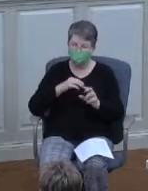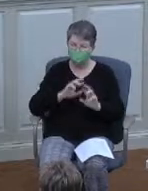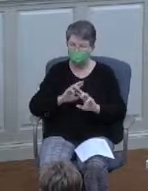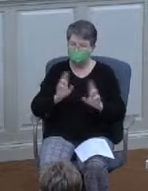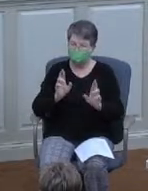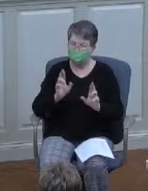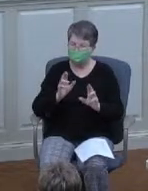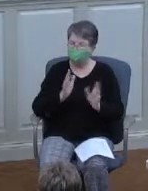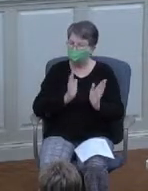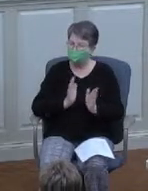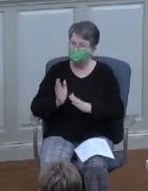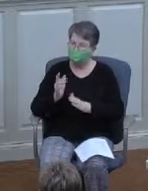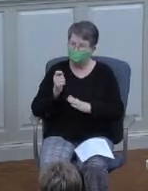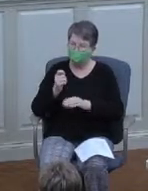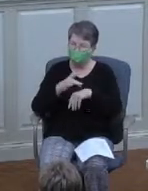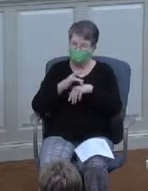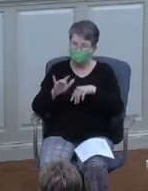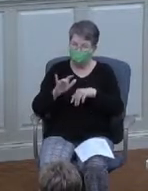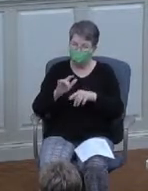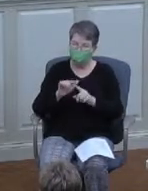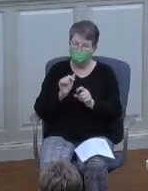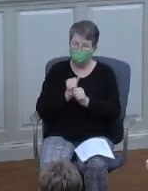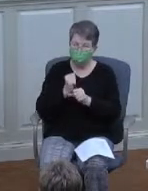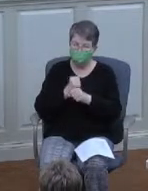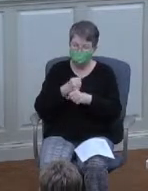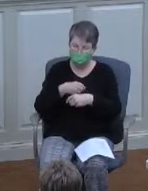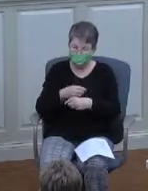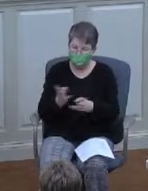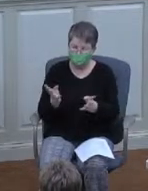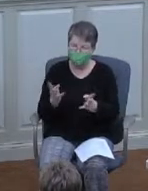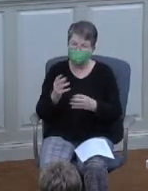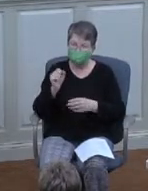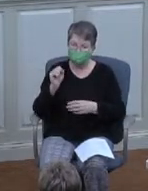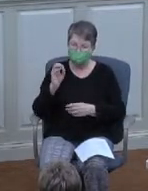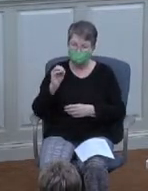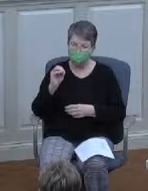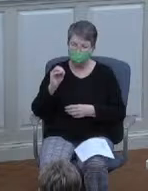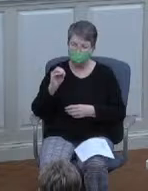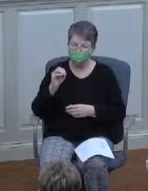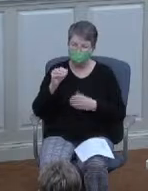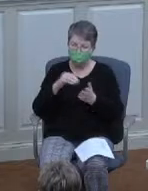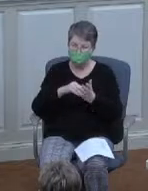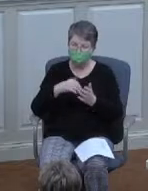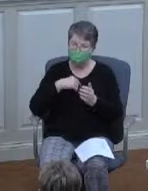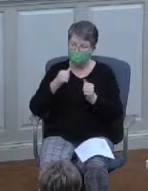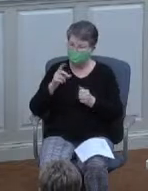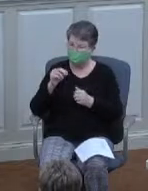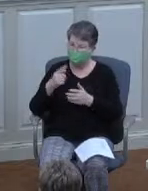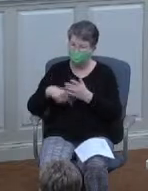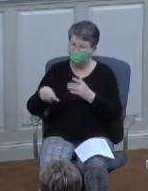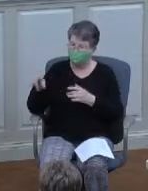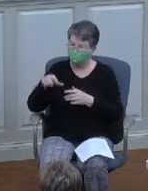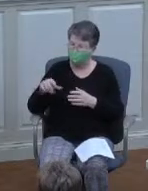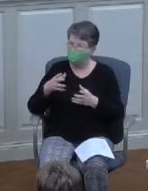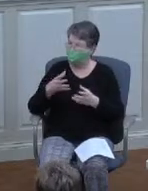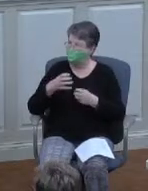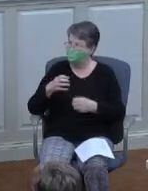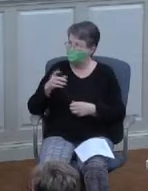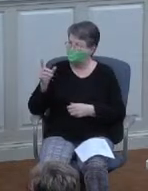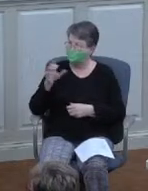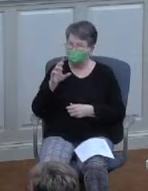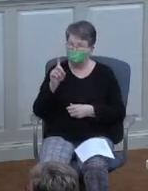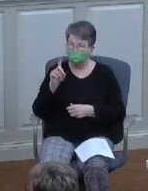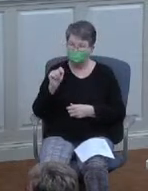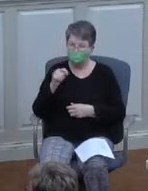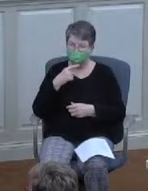little bit early to begin making the disbursements. And so we can, again, do what you all want. Well, I think regardless of who